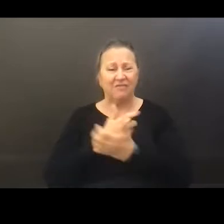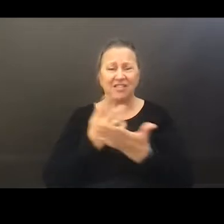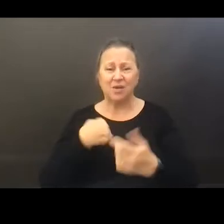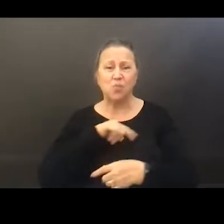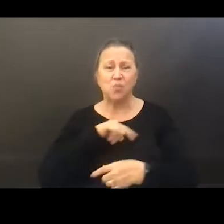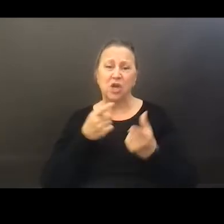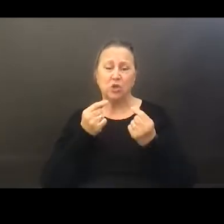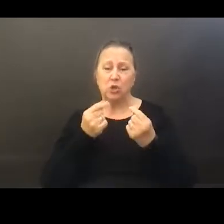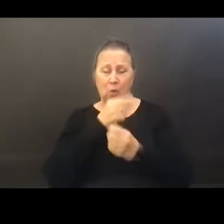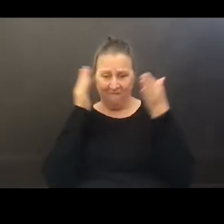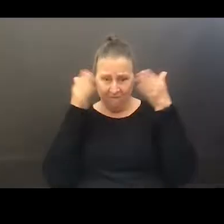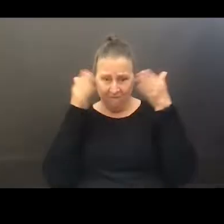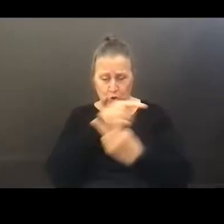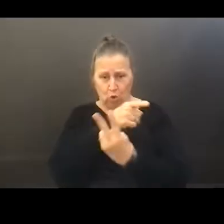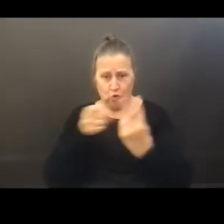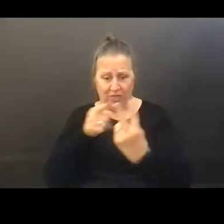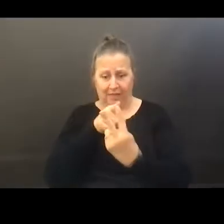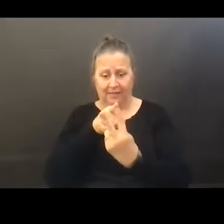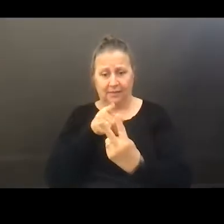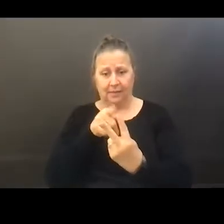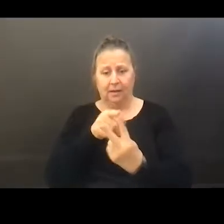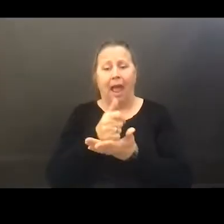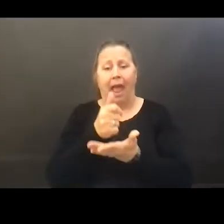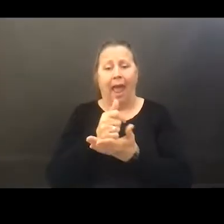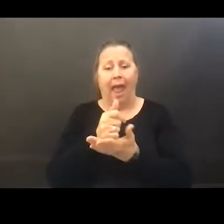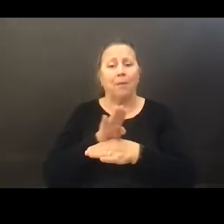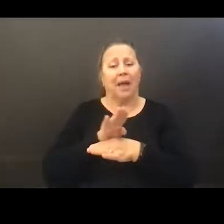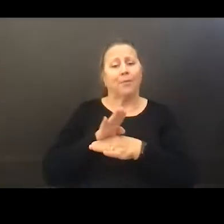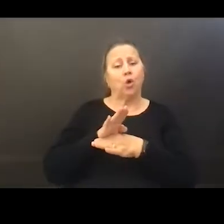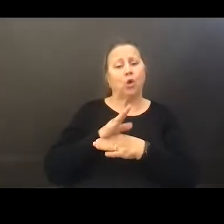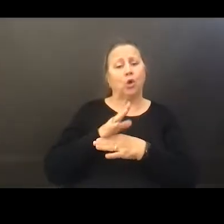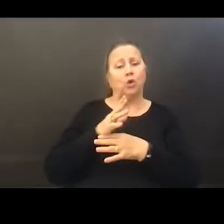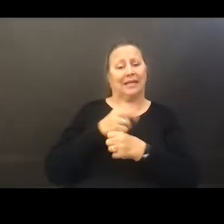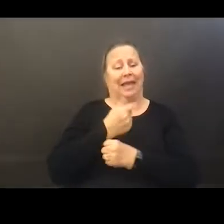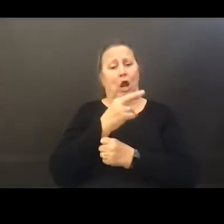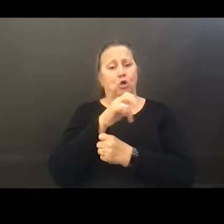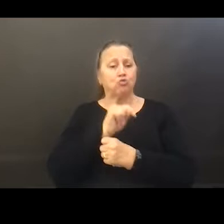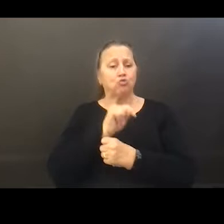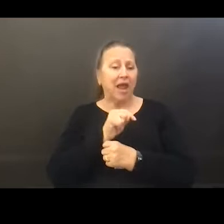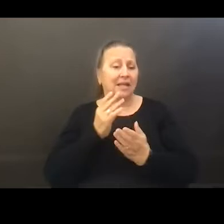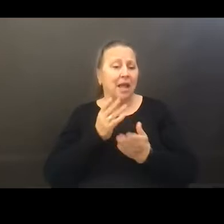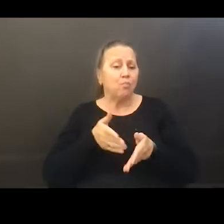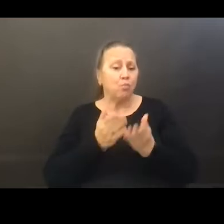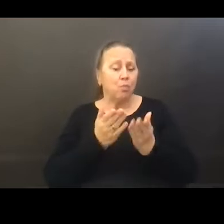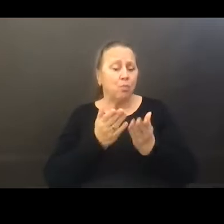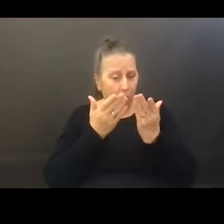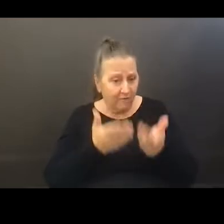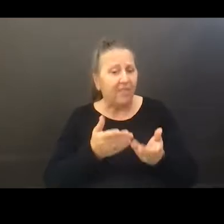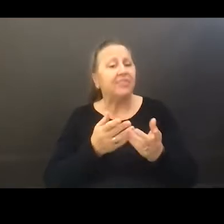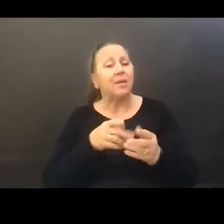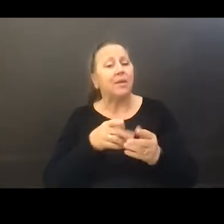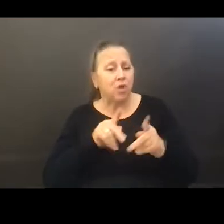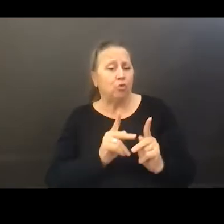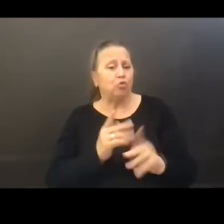on 2 things. It's focusing in on helping employers get grants and provide them with opportunities to improve their